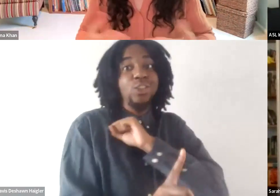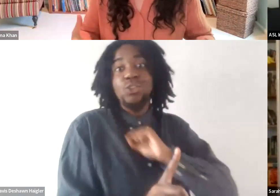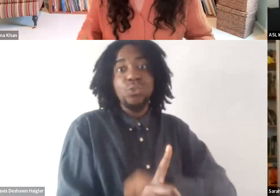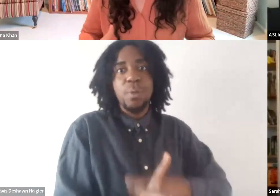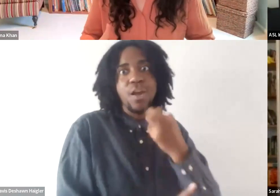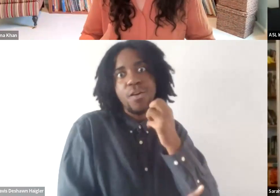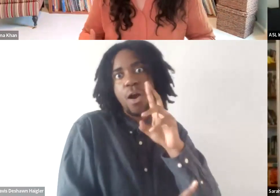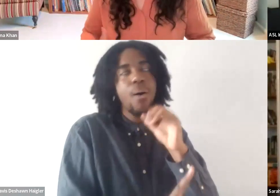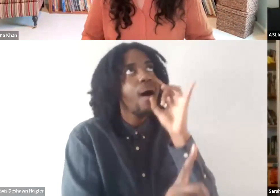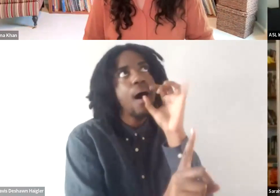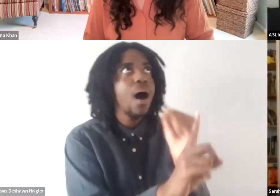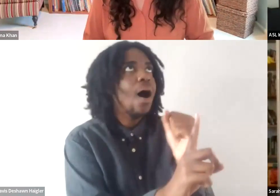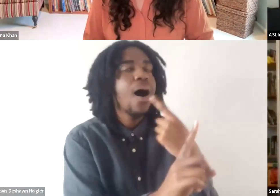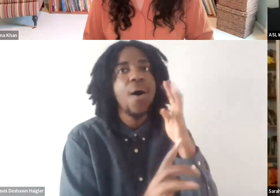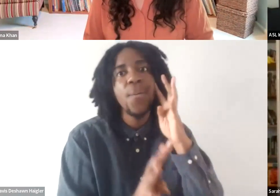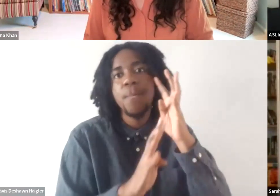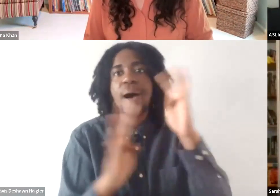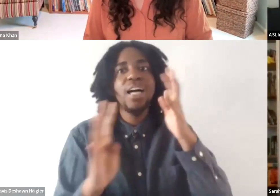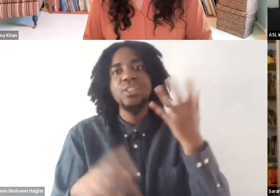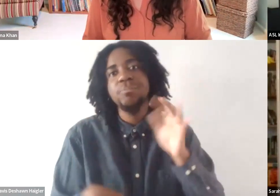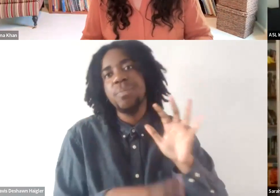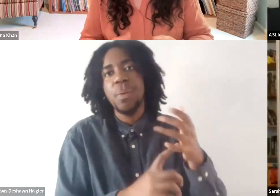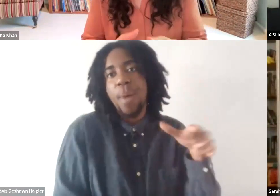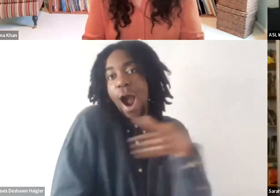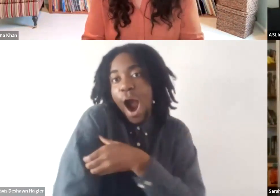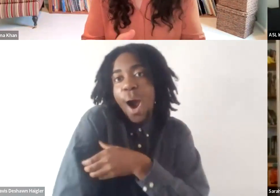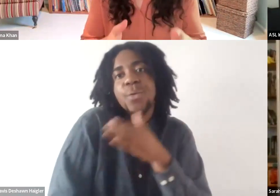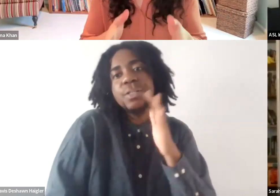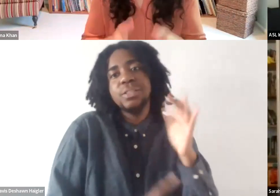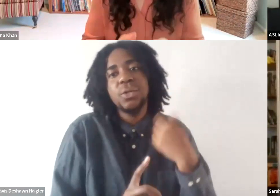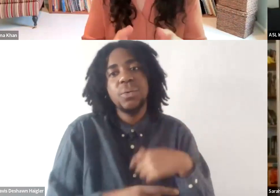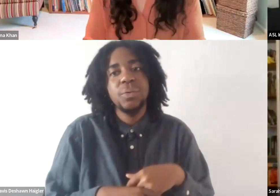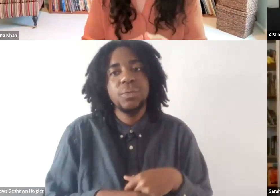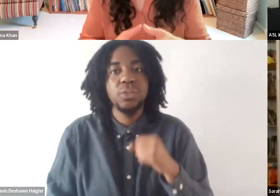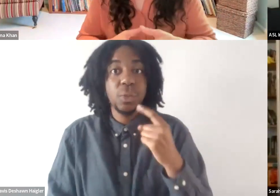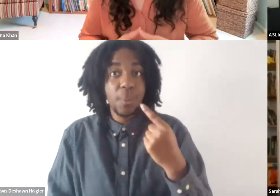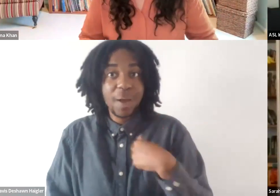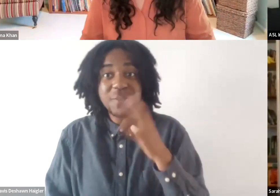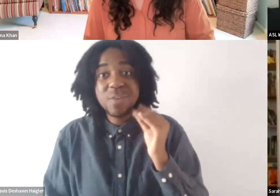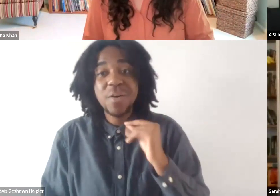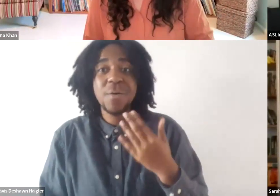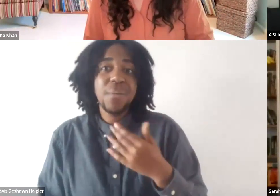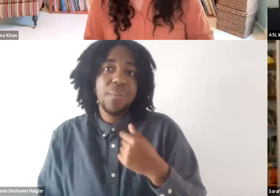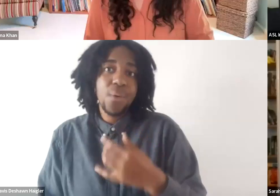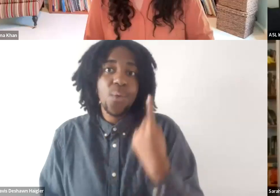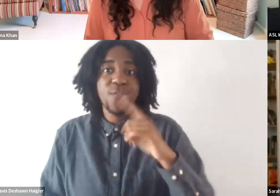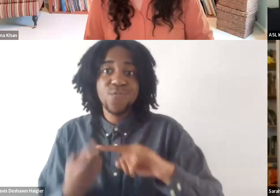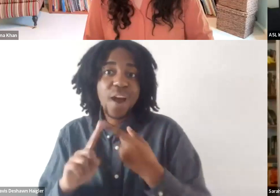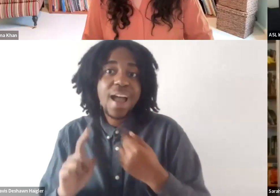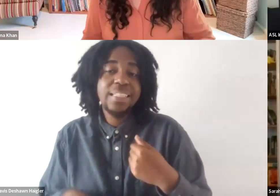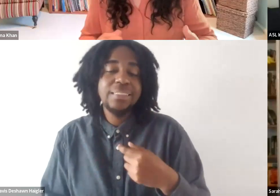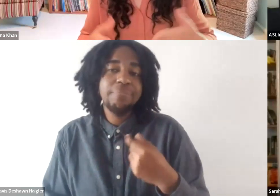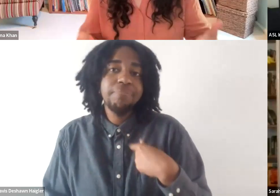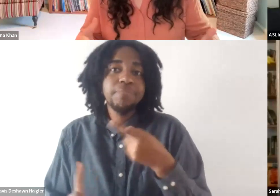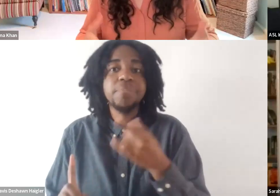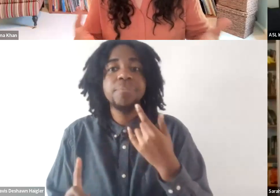be whoever it is and to have all these powers. And so I very much had one particular friend in mind when I drafted this book, and thought